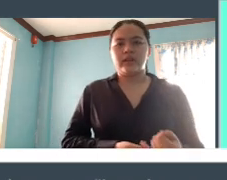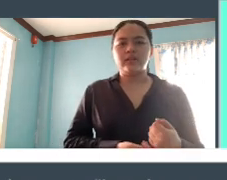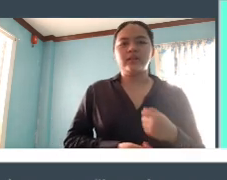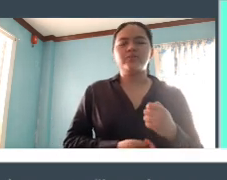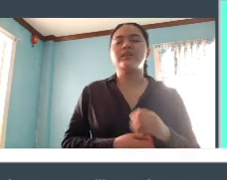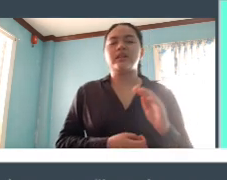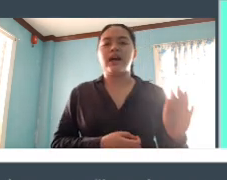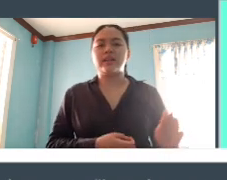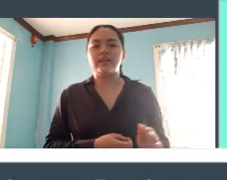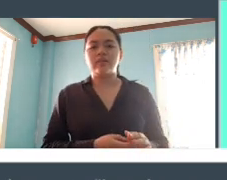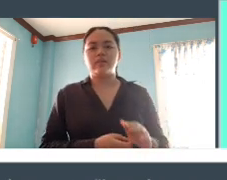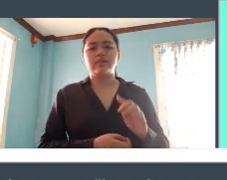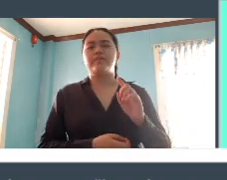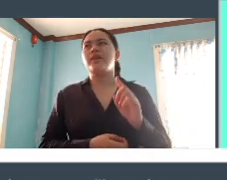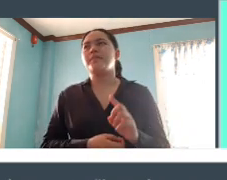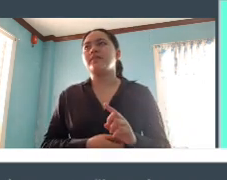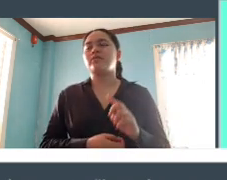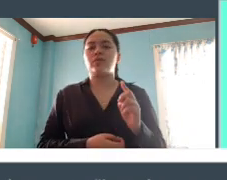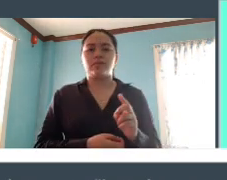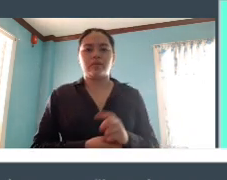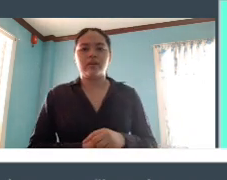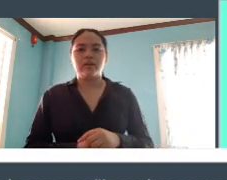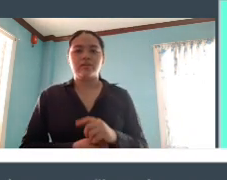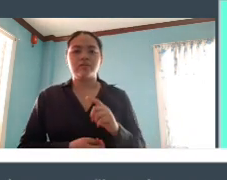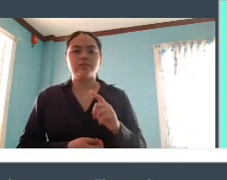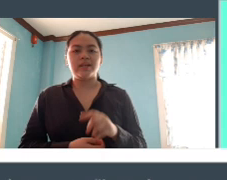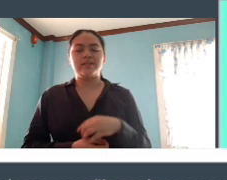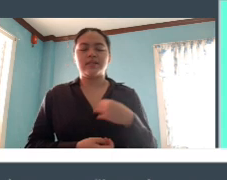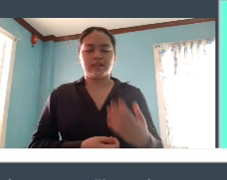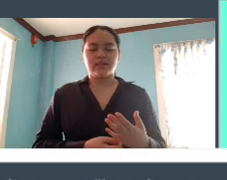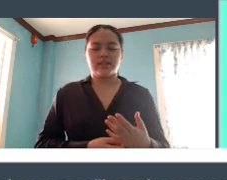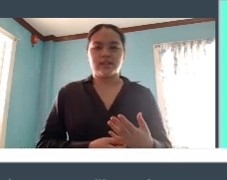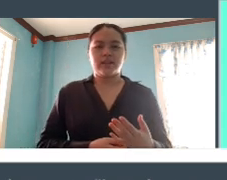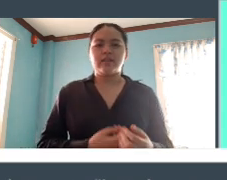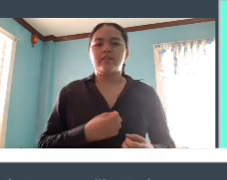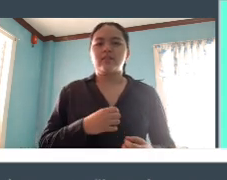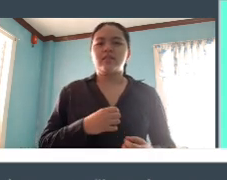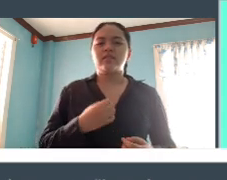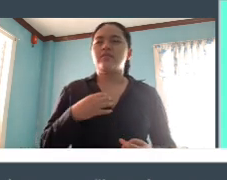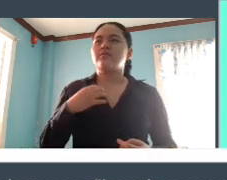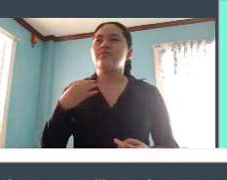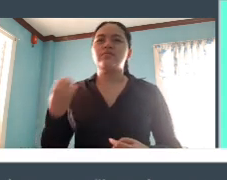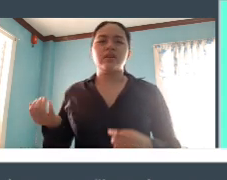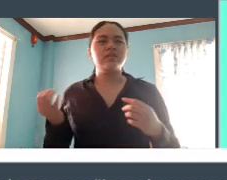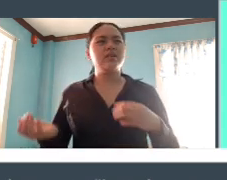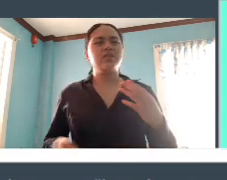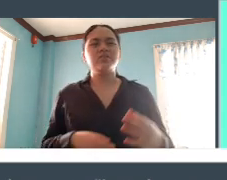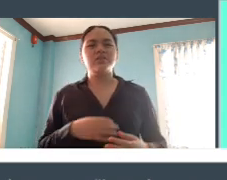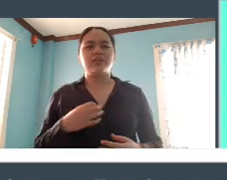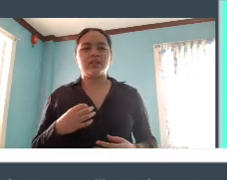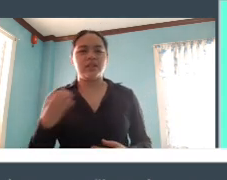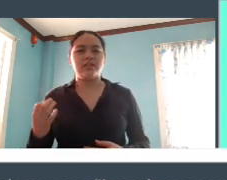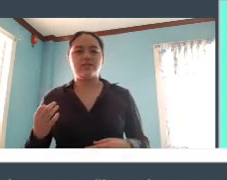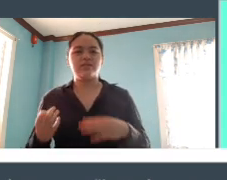wind, and it will land on the female cone to create seeds. As the